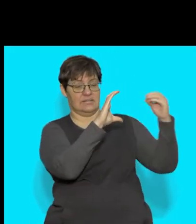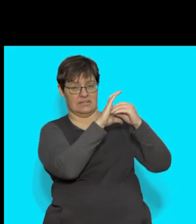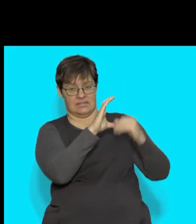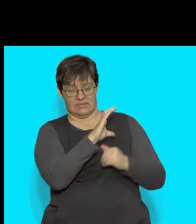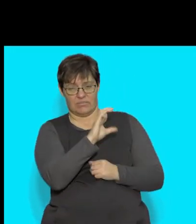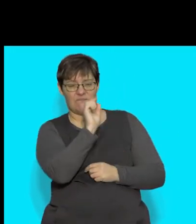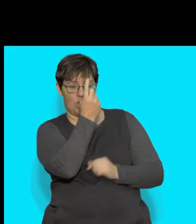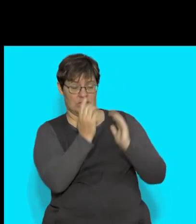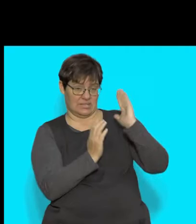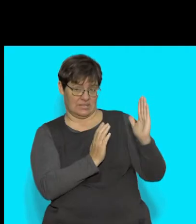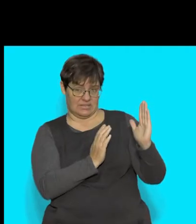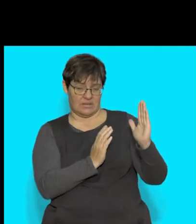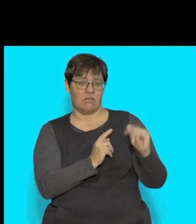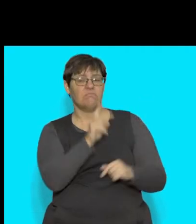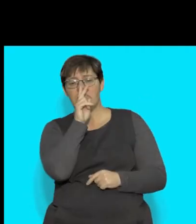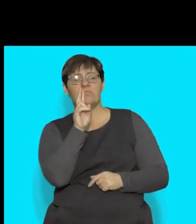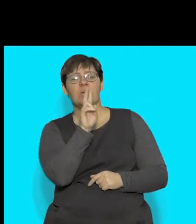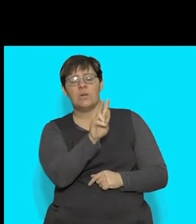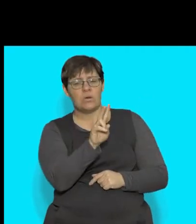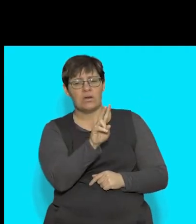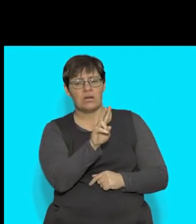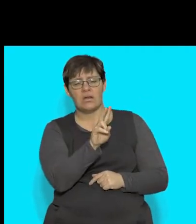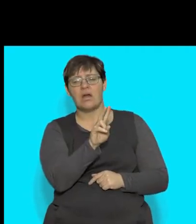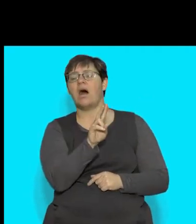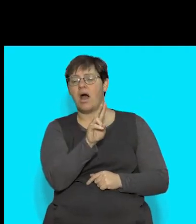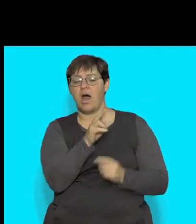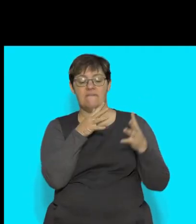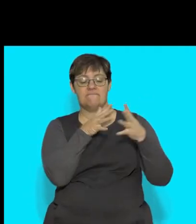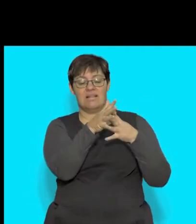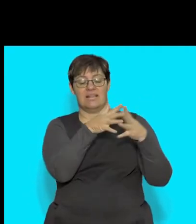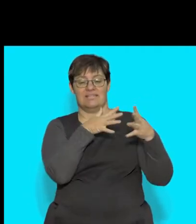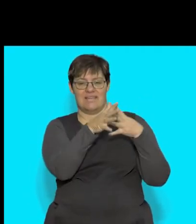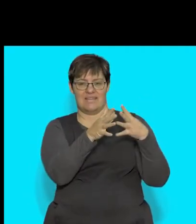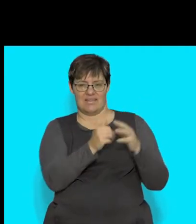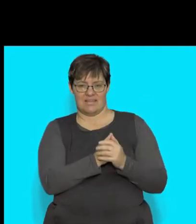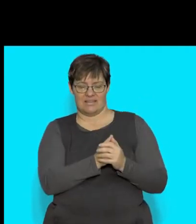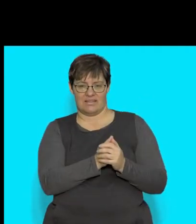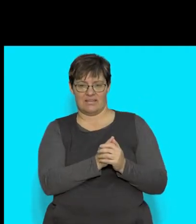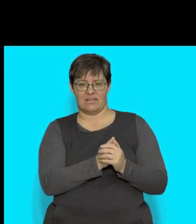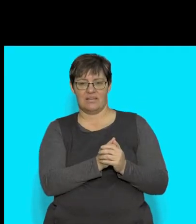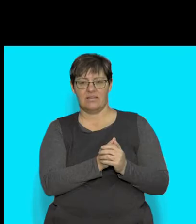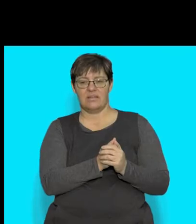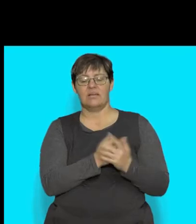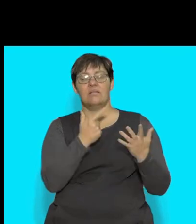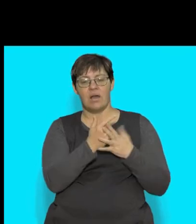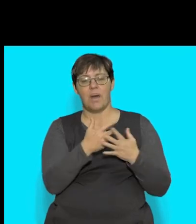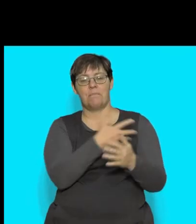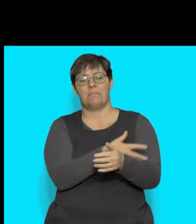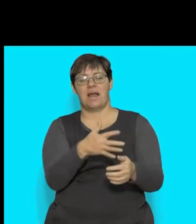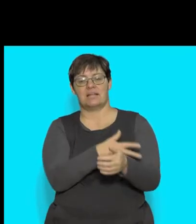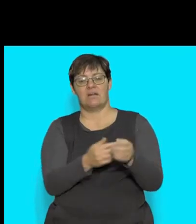at this part of the diagram over here. And that was the first part where we looked at how